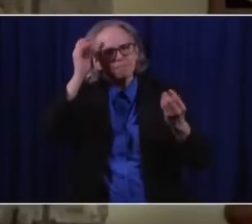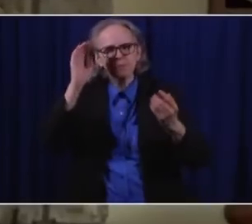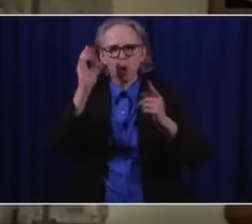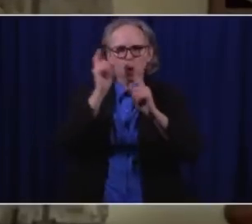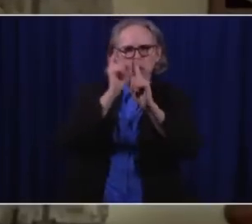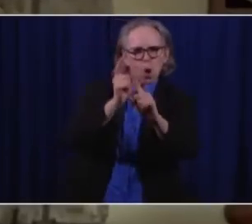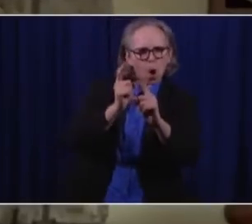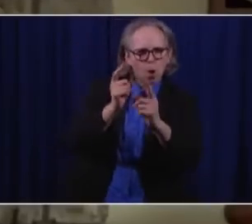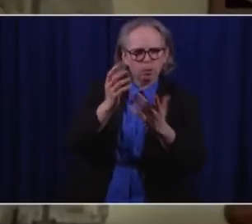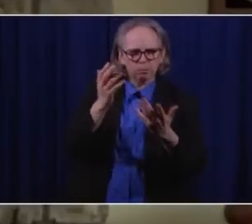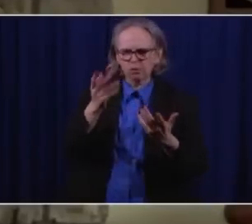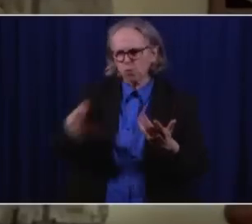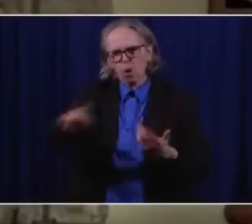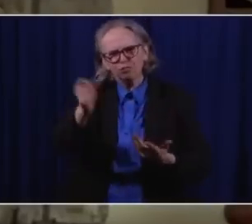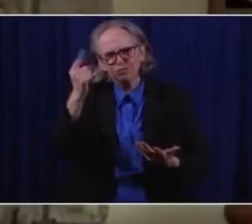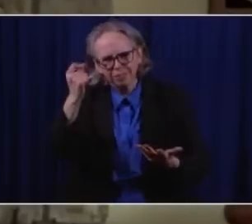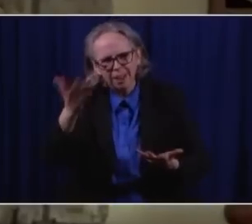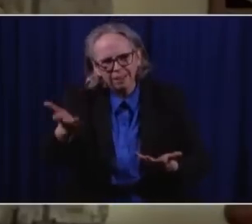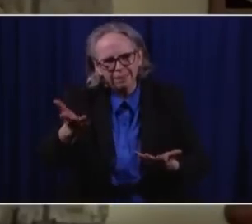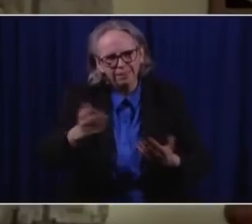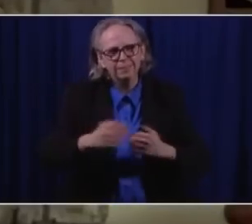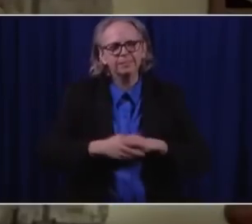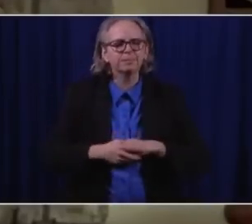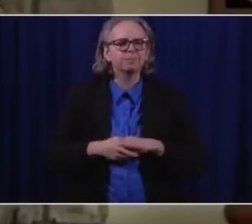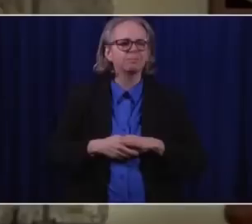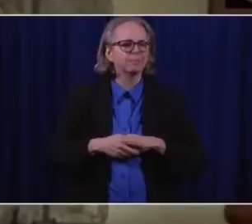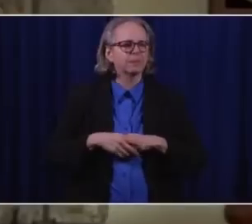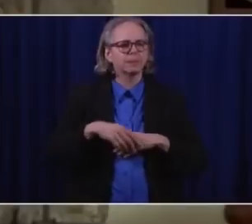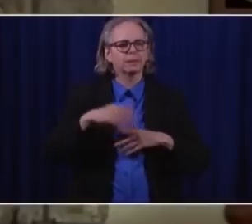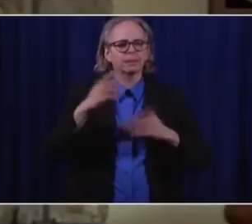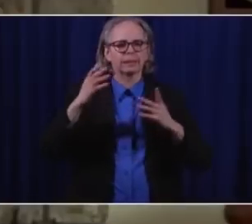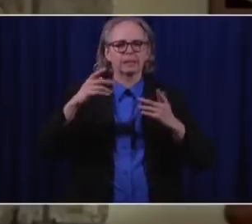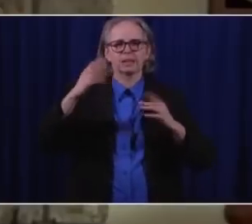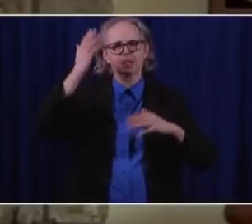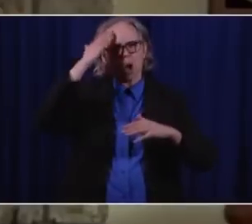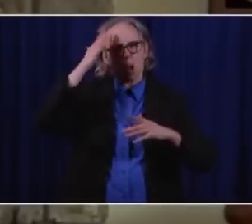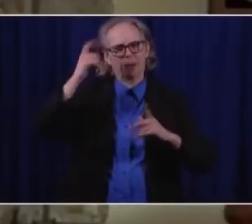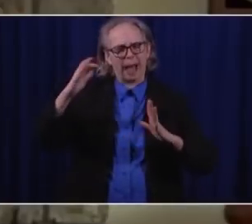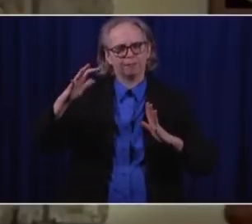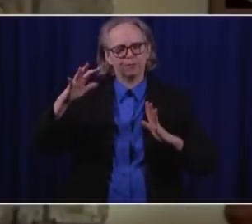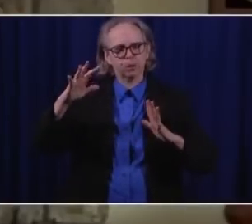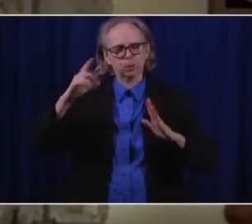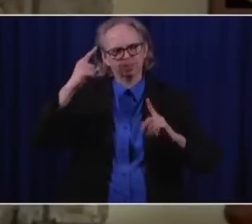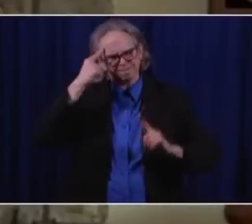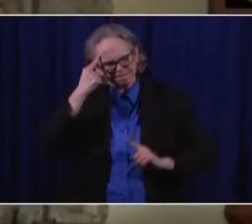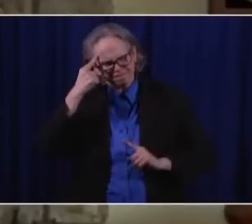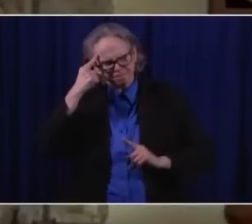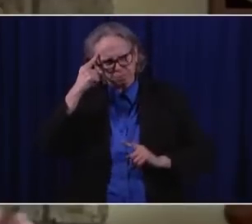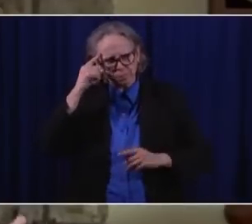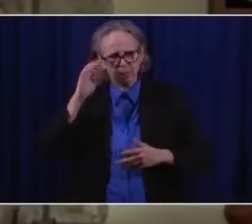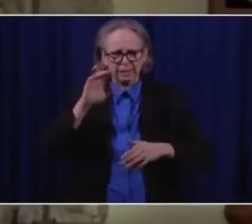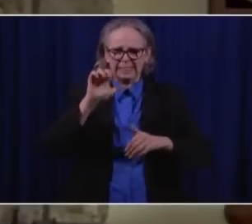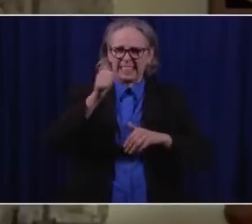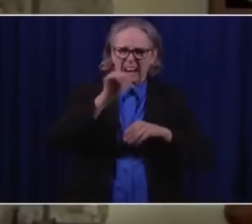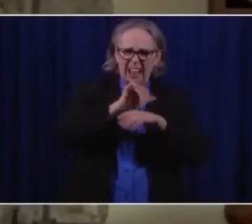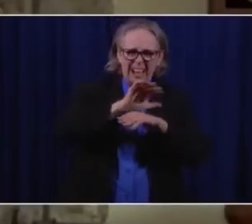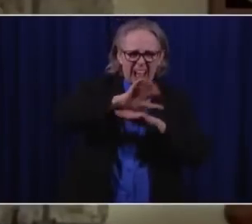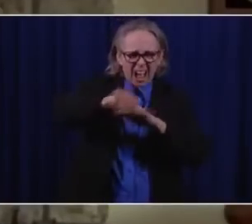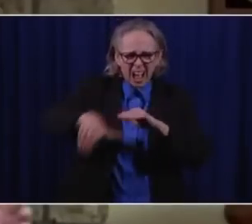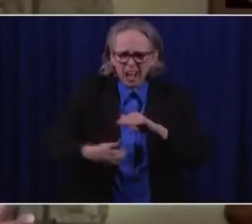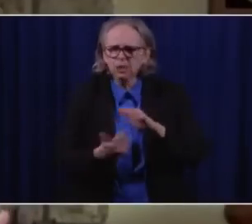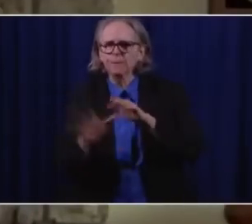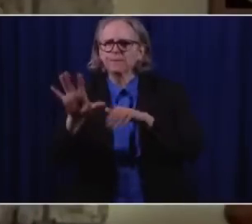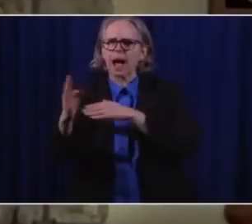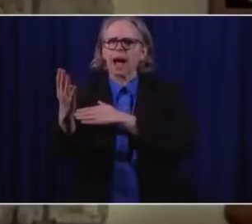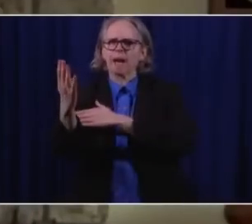We're saying this is kind of a timeout from 10 o'clock at night till 5 in the morning. No retail establishments, with a